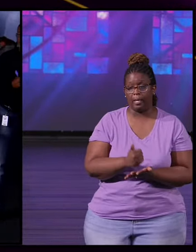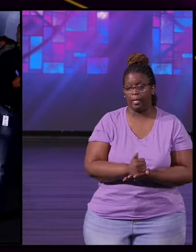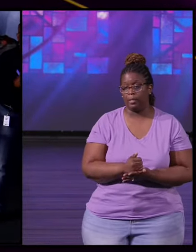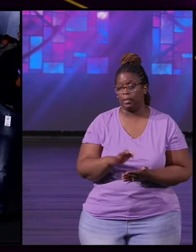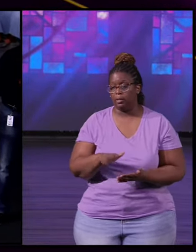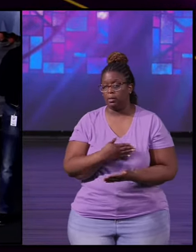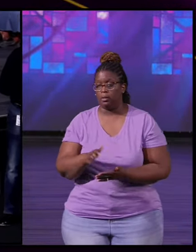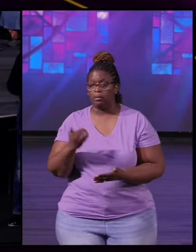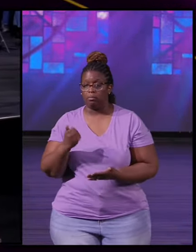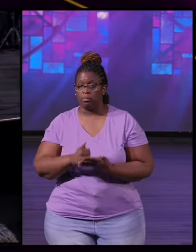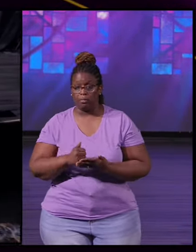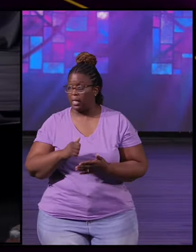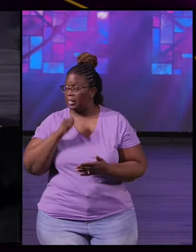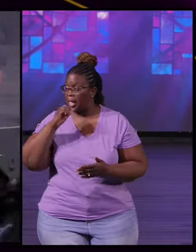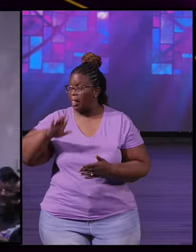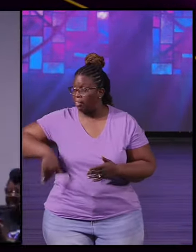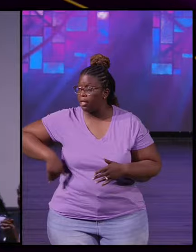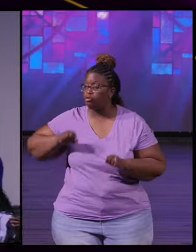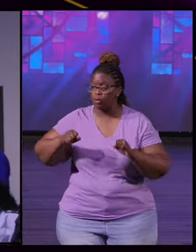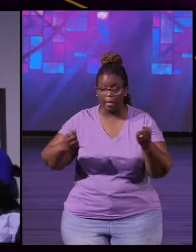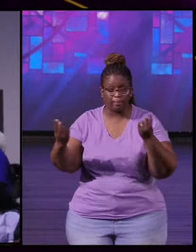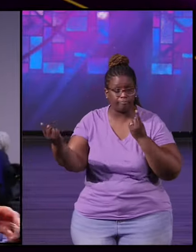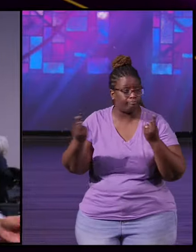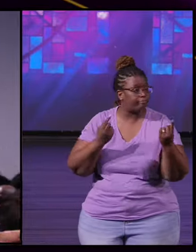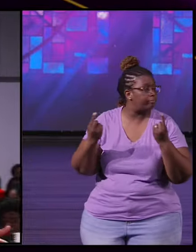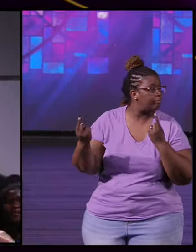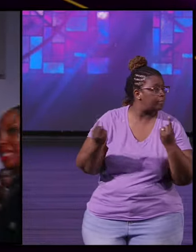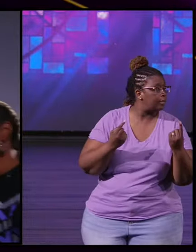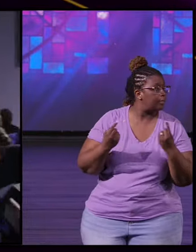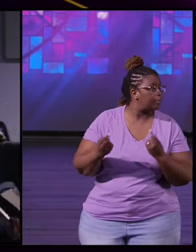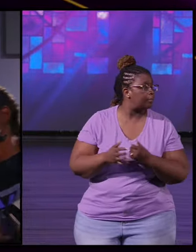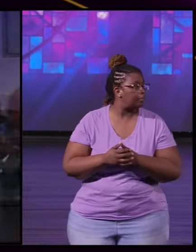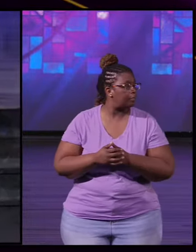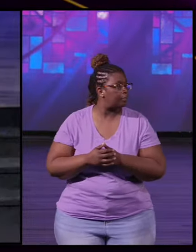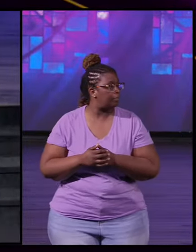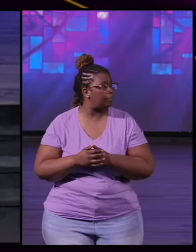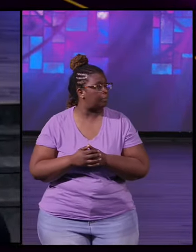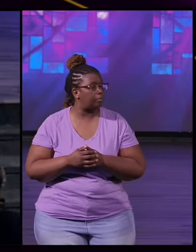It's not too late for you to come, wherever you are.